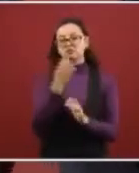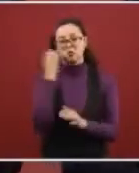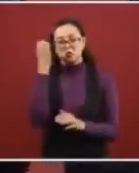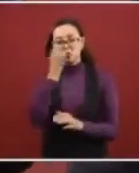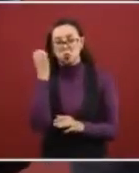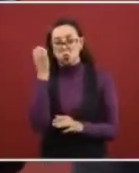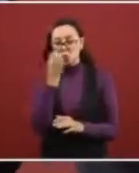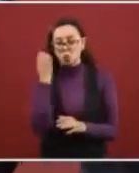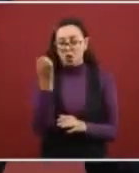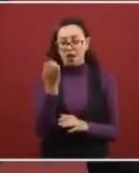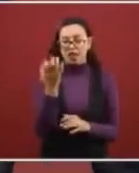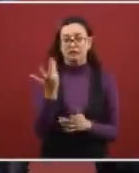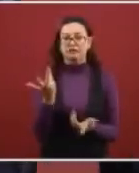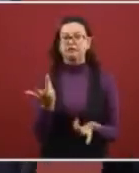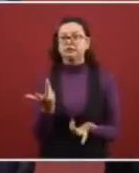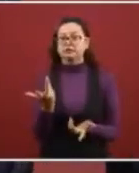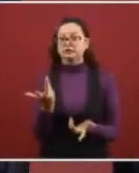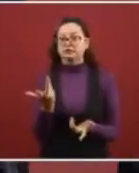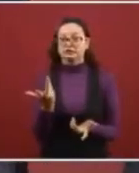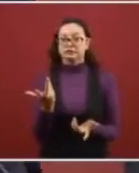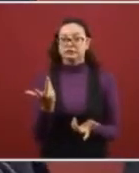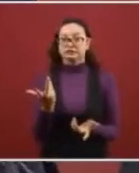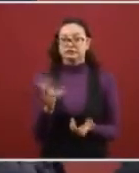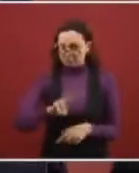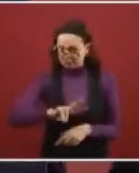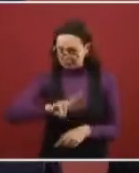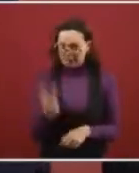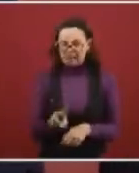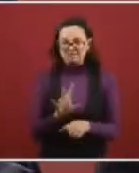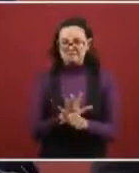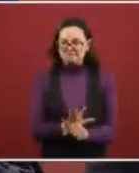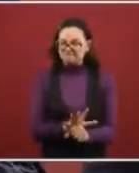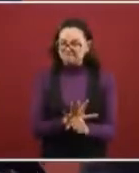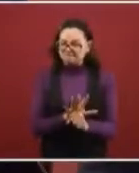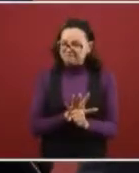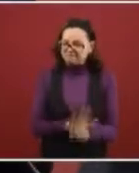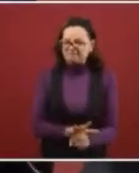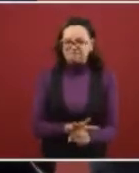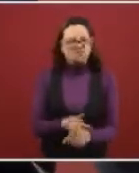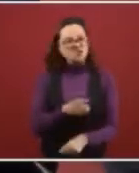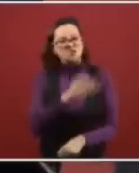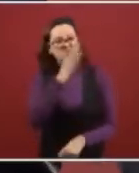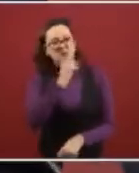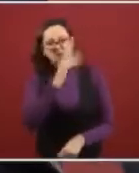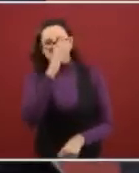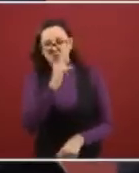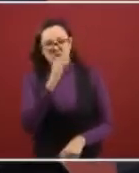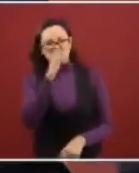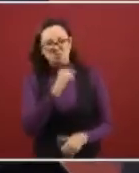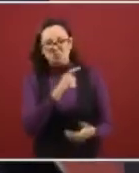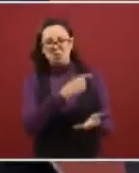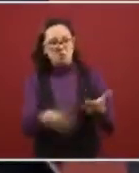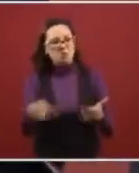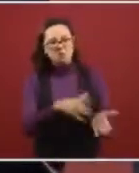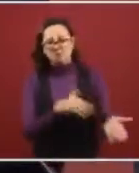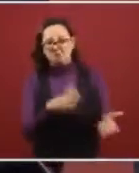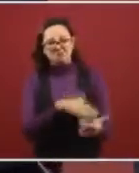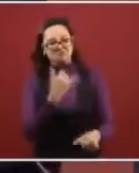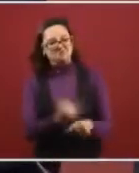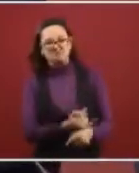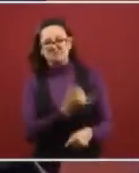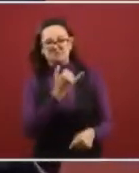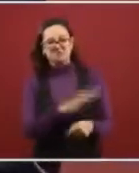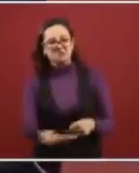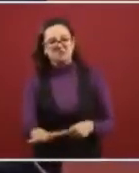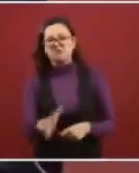textbooks. Presiones we had so many pressures de que that, no íbamos a poder that we wouldn't comprar be able el papel, to buy the paper.